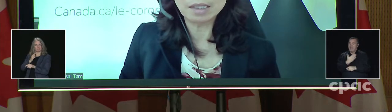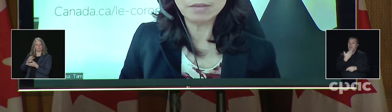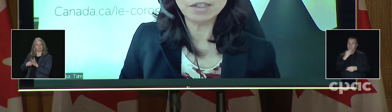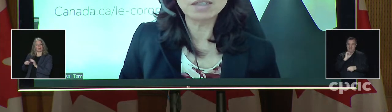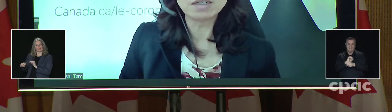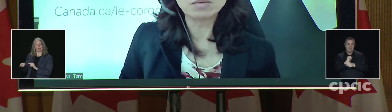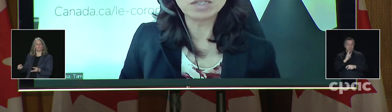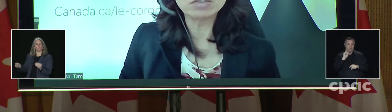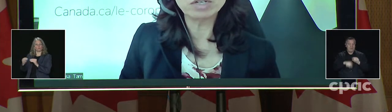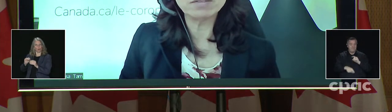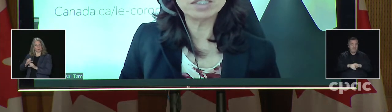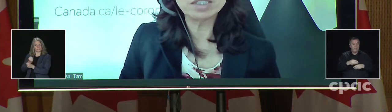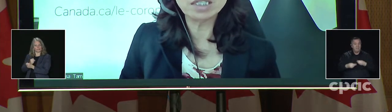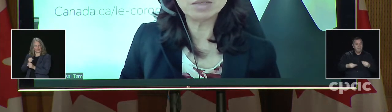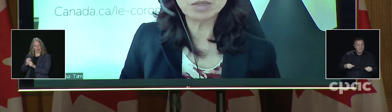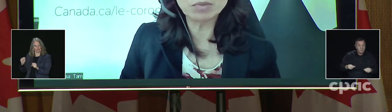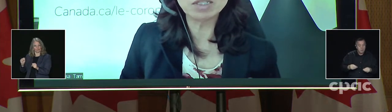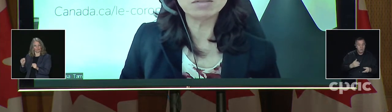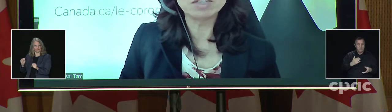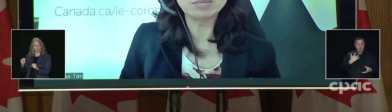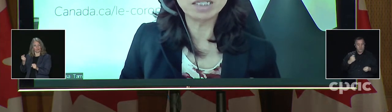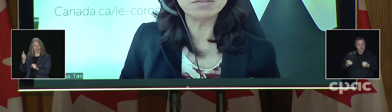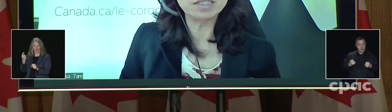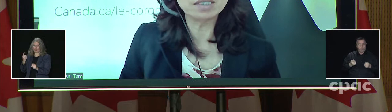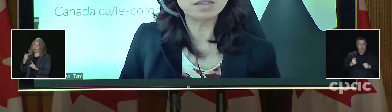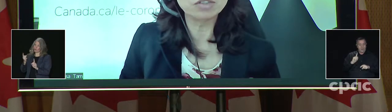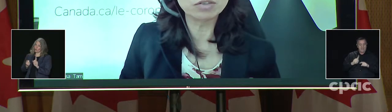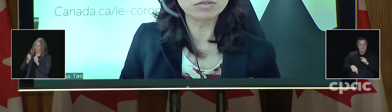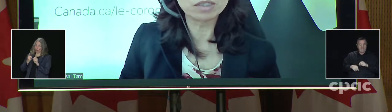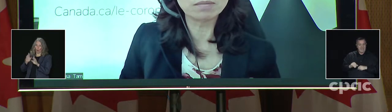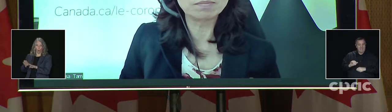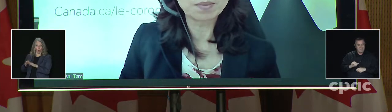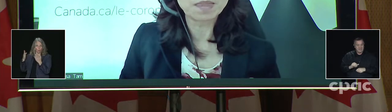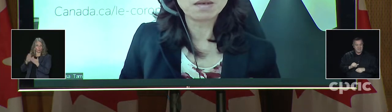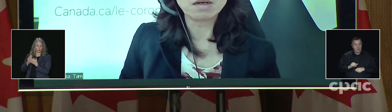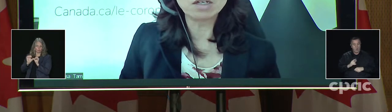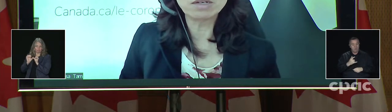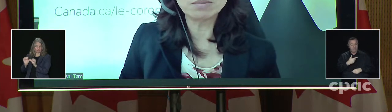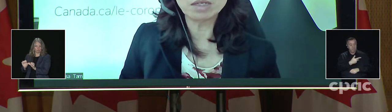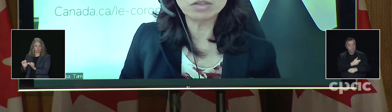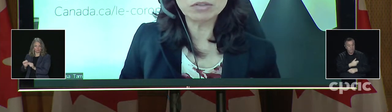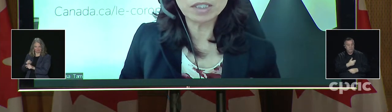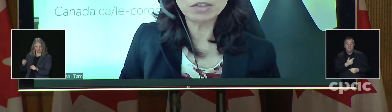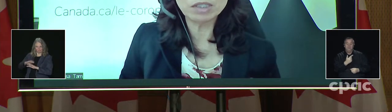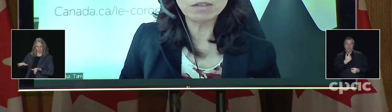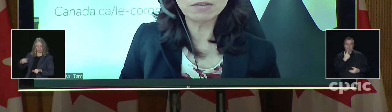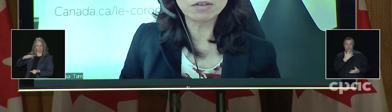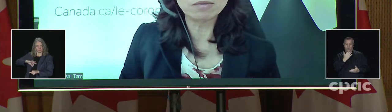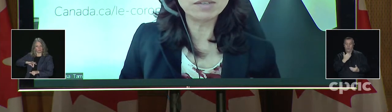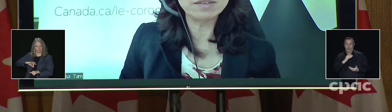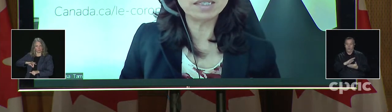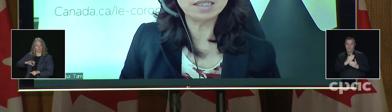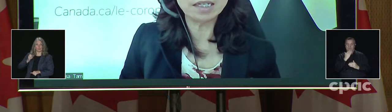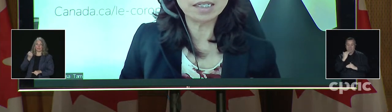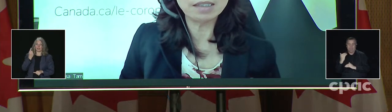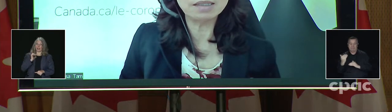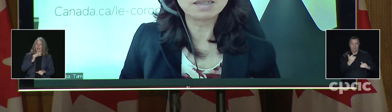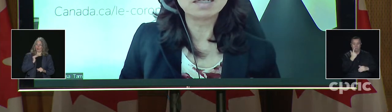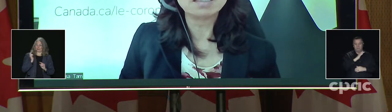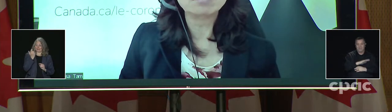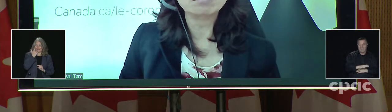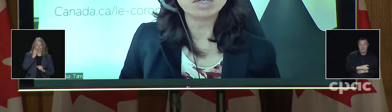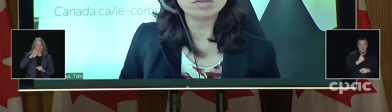settings safer, while striving to keep them open for the benefit of children. Ongoing monitoring during the 4th wave